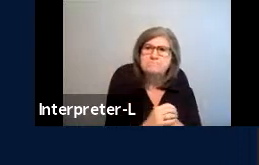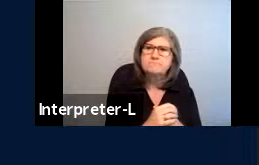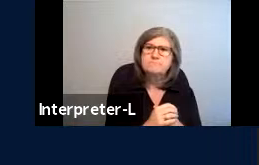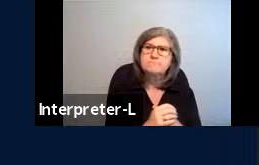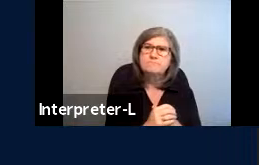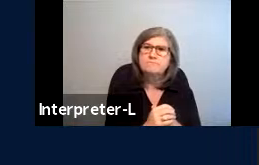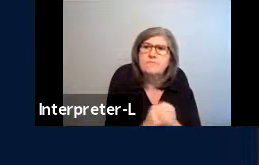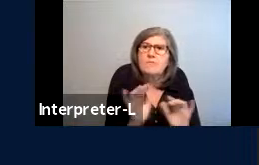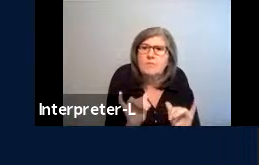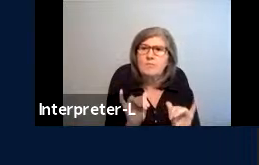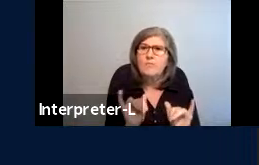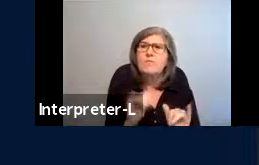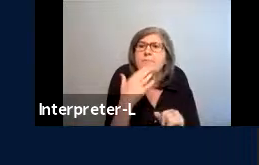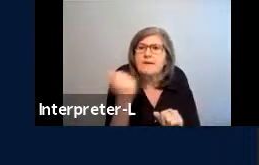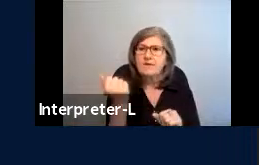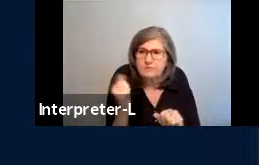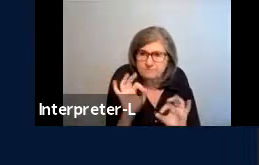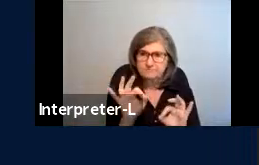Okay, better.